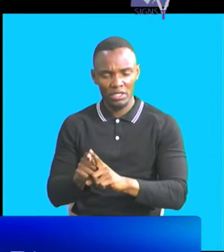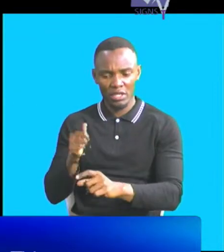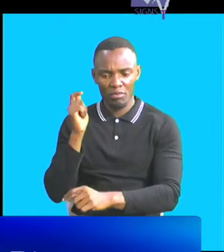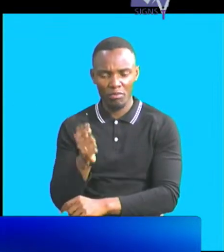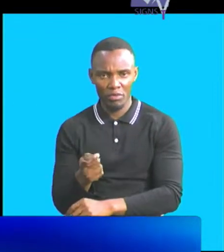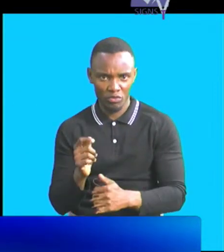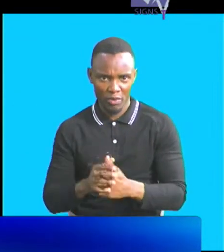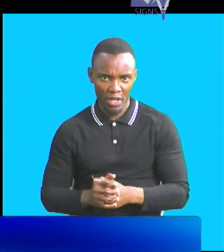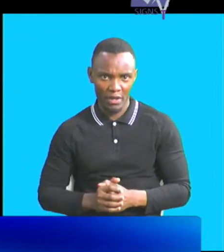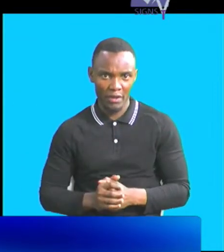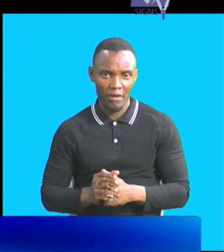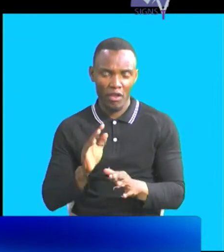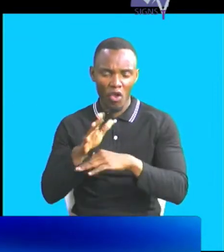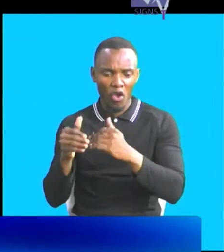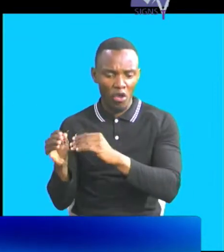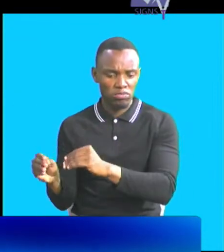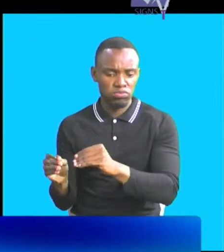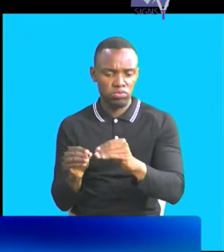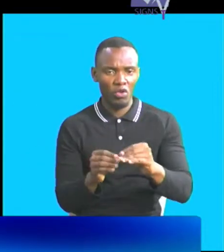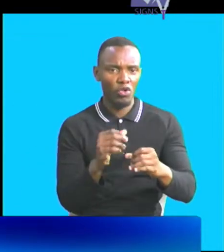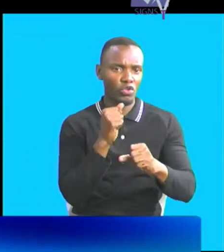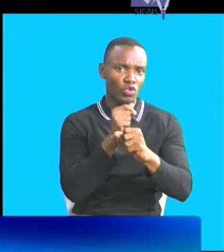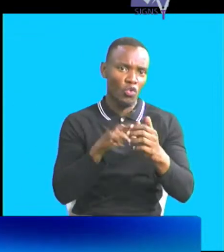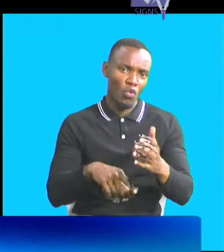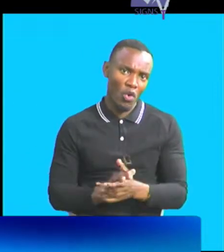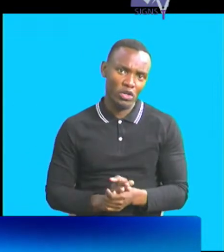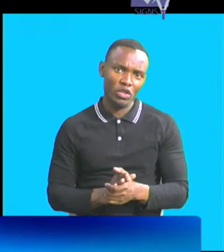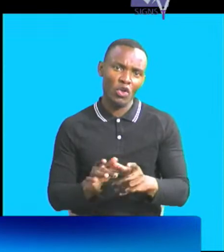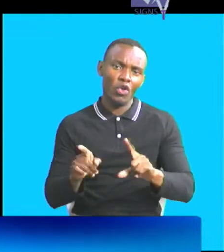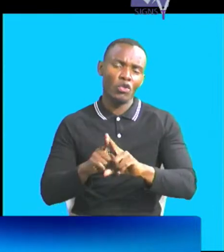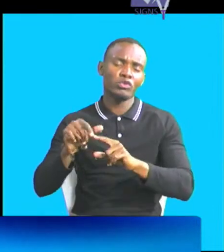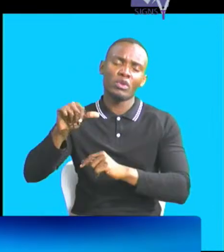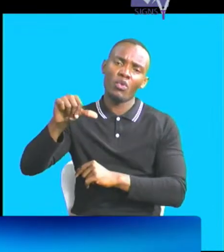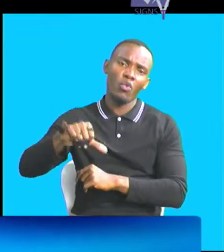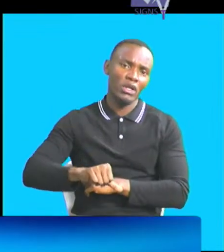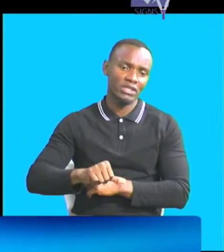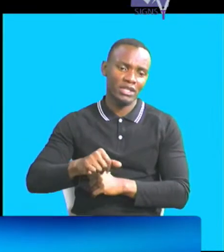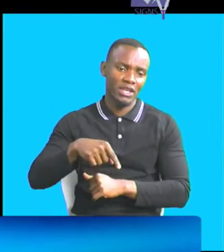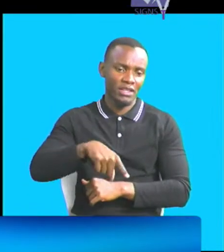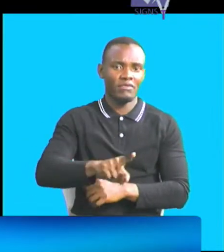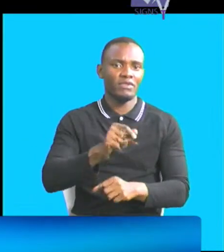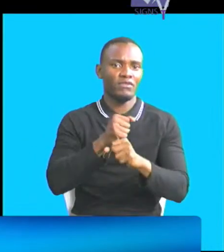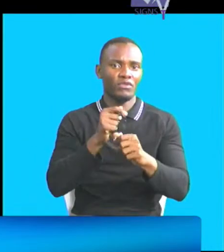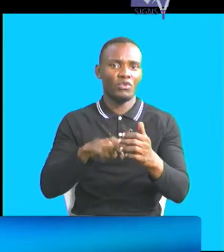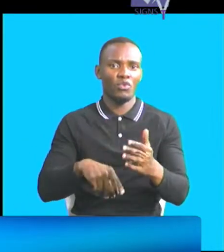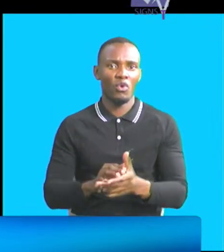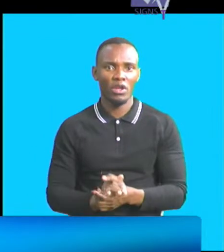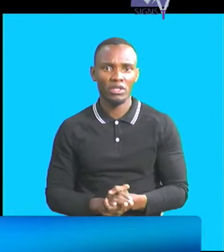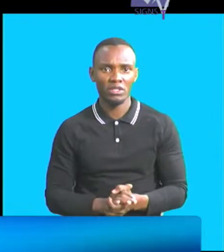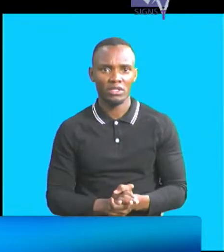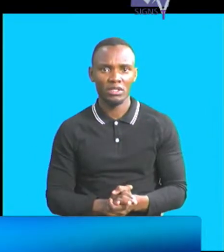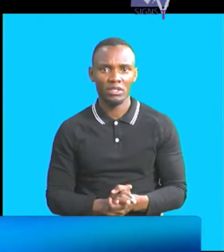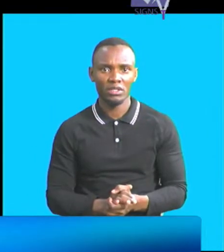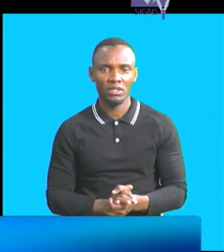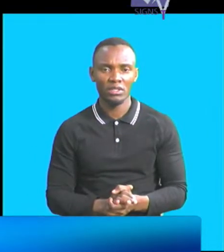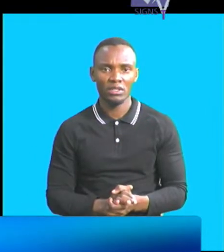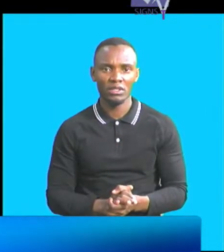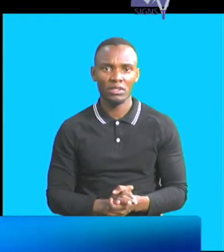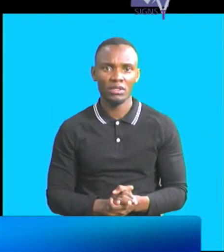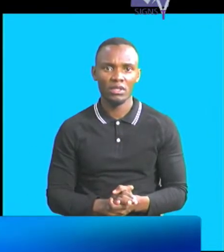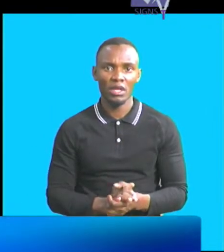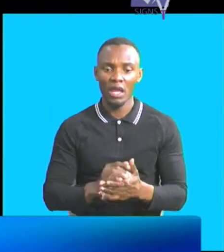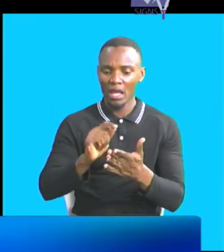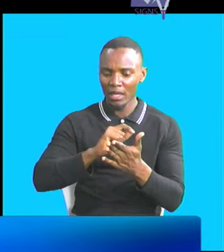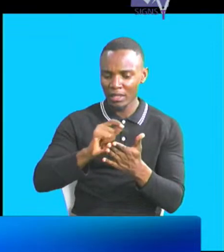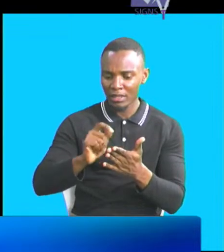walienda huko. To make the matter worse, waliandika kwa Twitter the same day